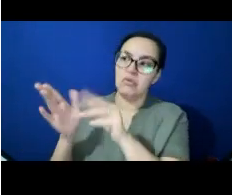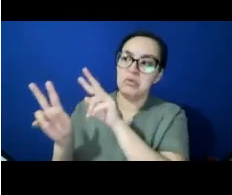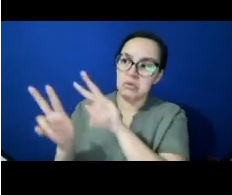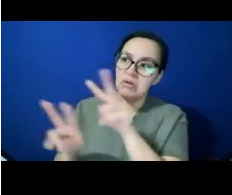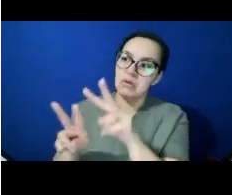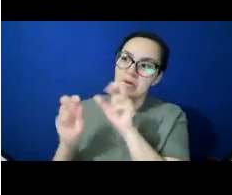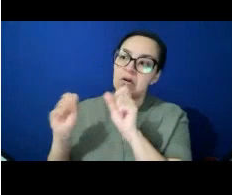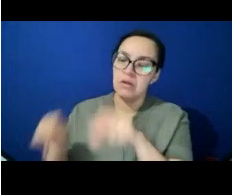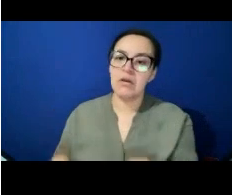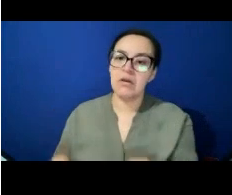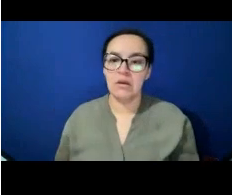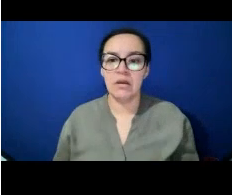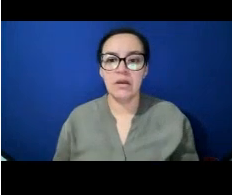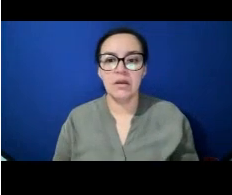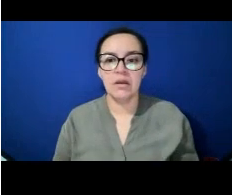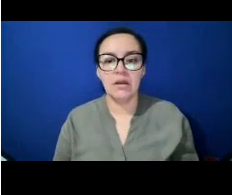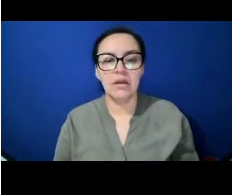They